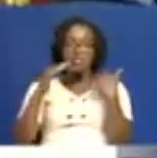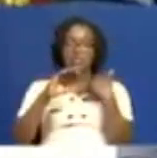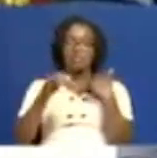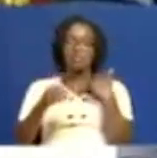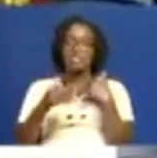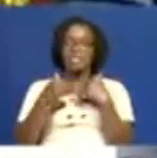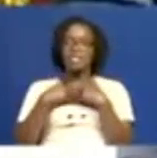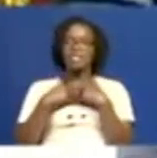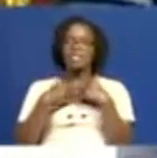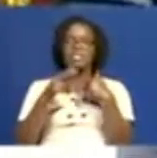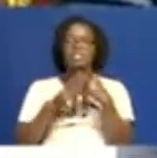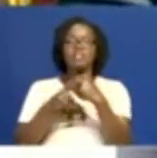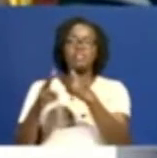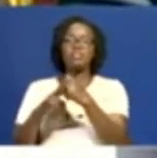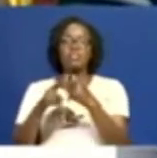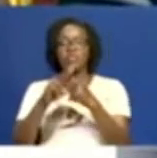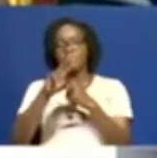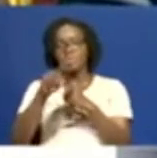has